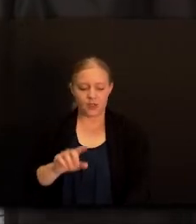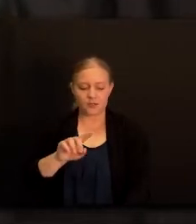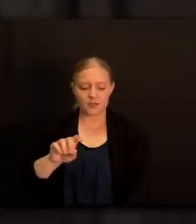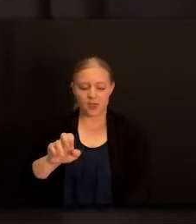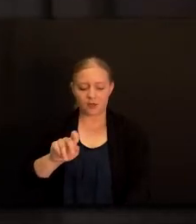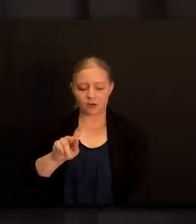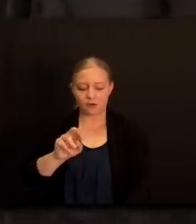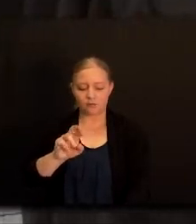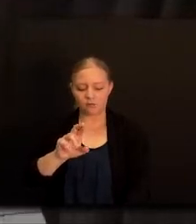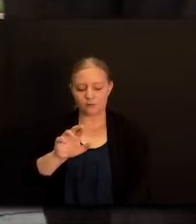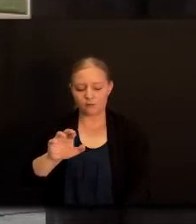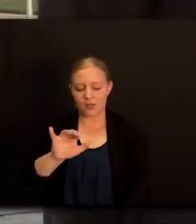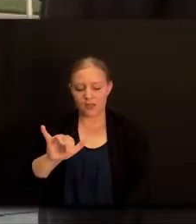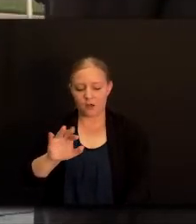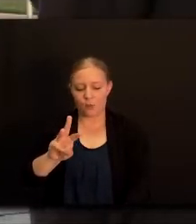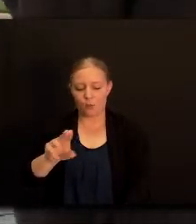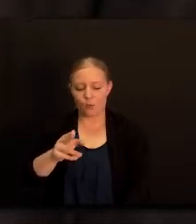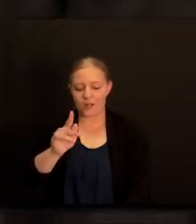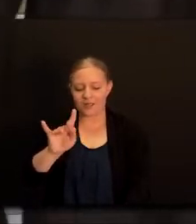Zachary C. White.